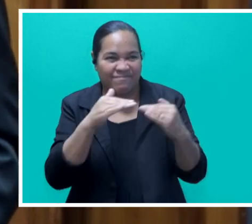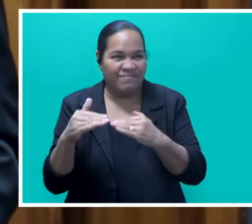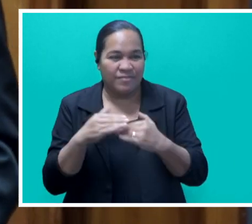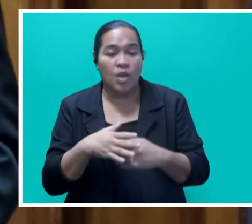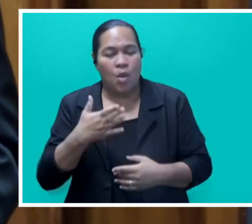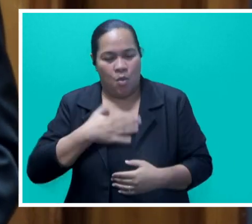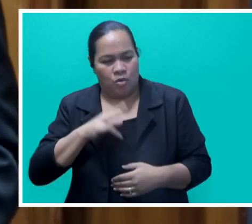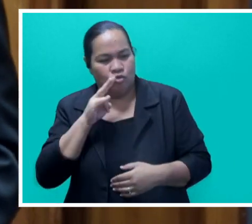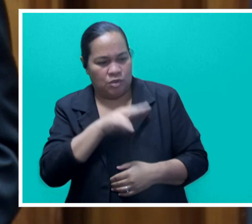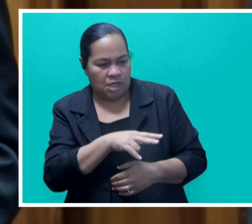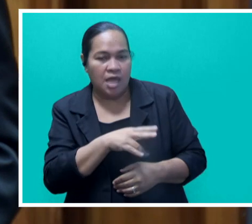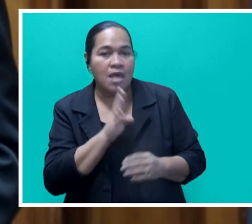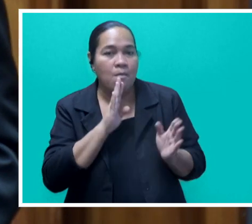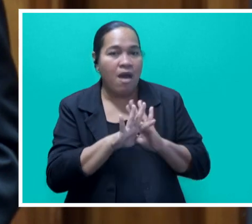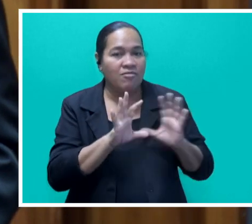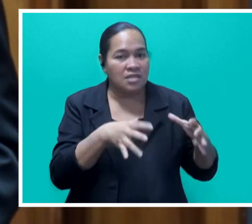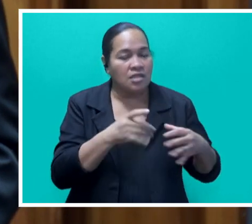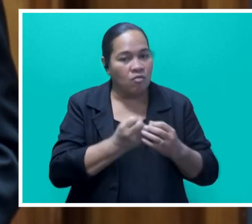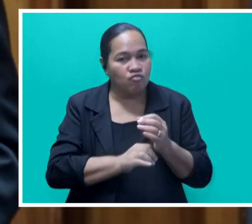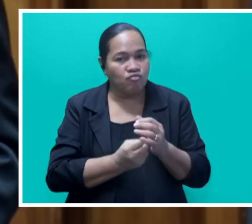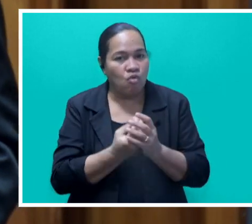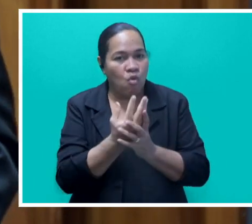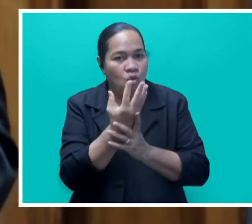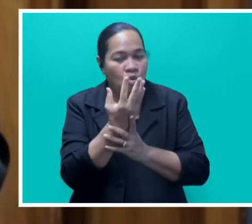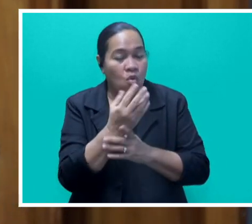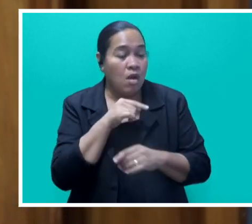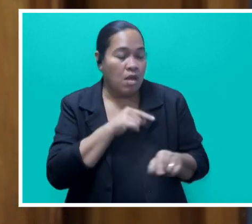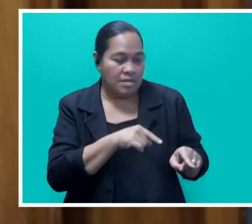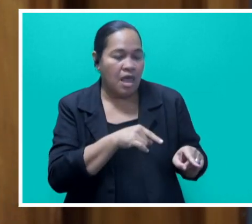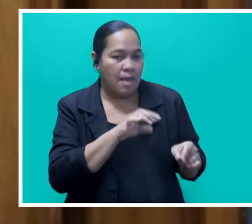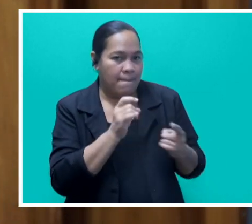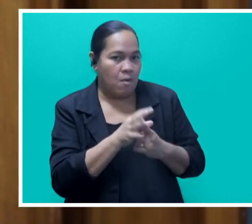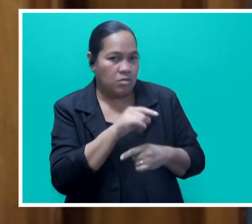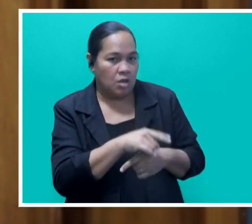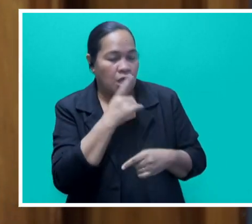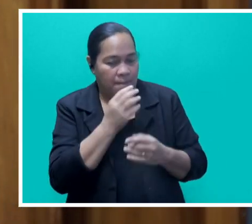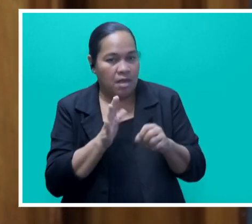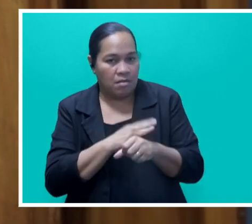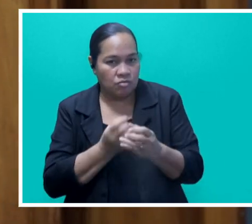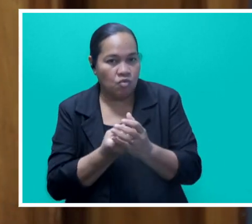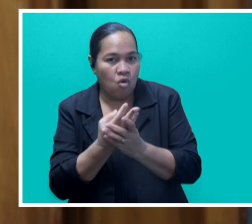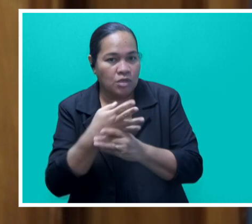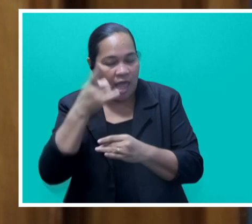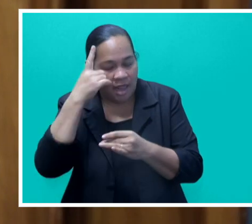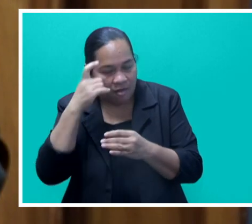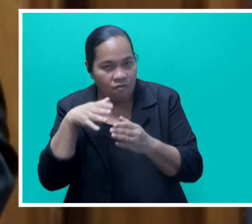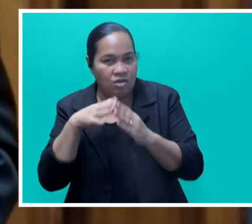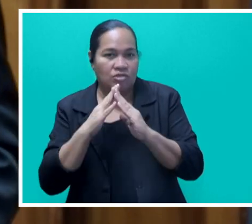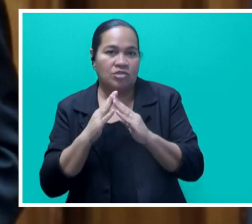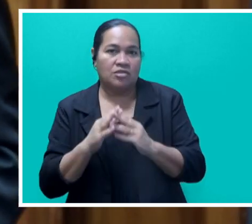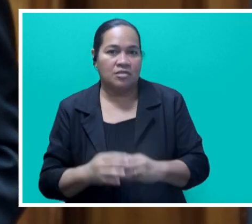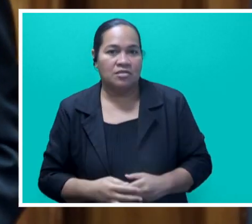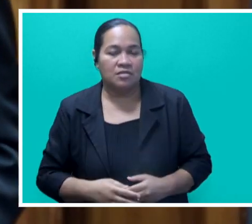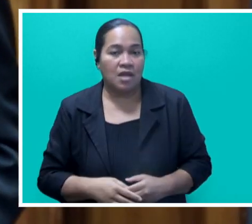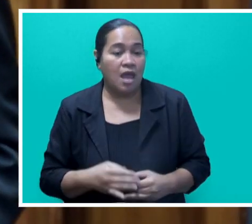private sector-led growth. They are the key drivers of growth and innovation, and most